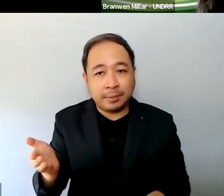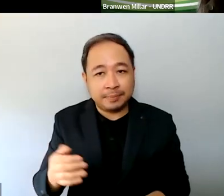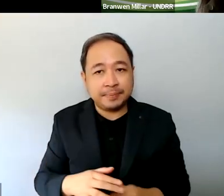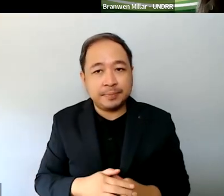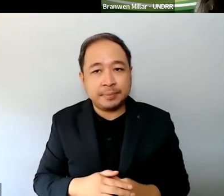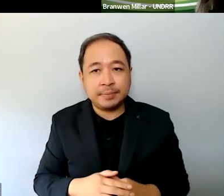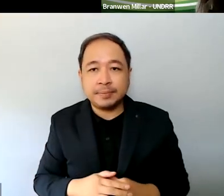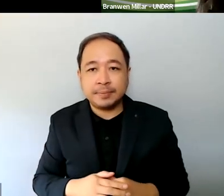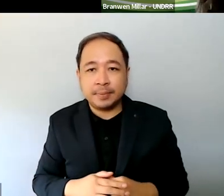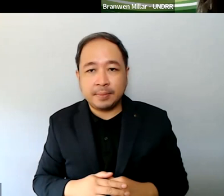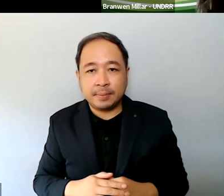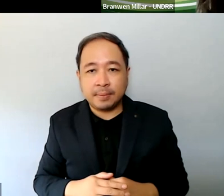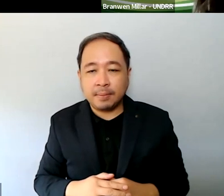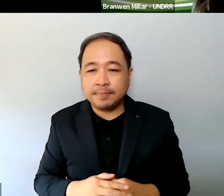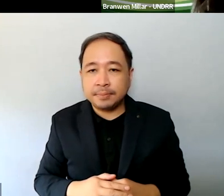yours.